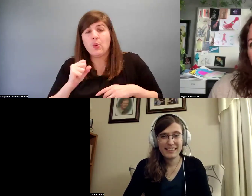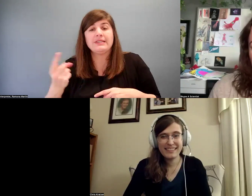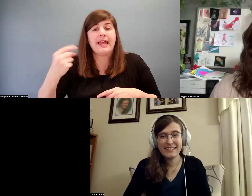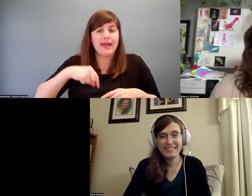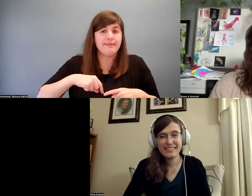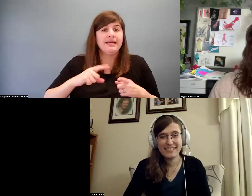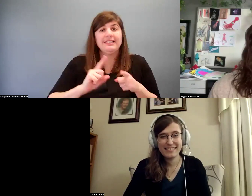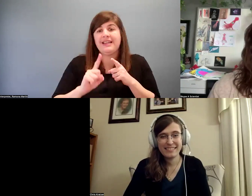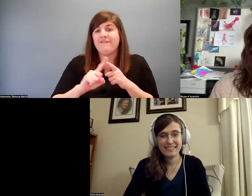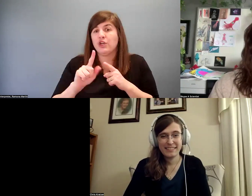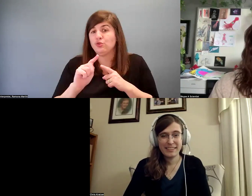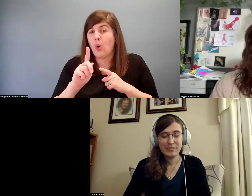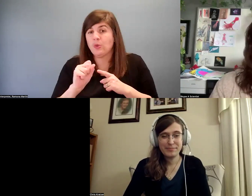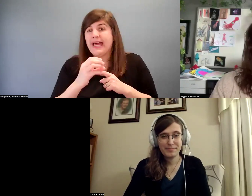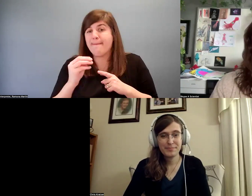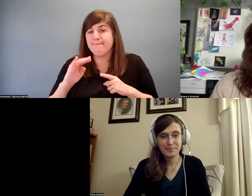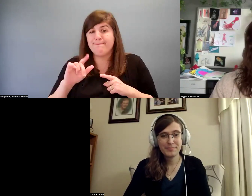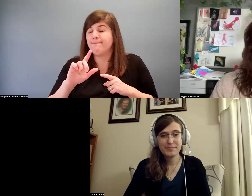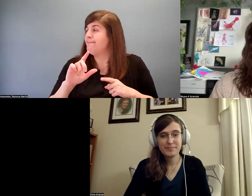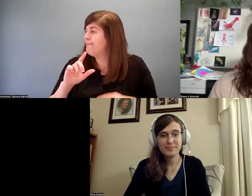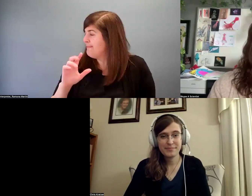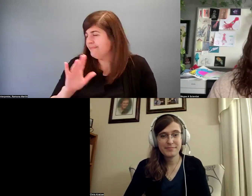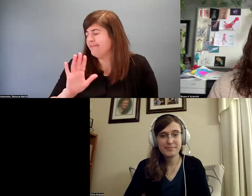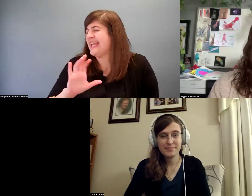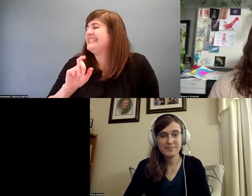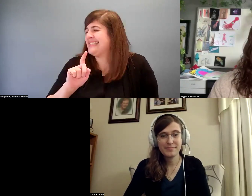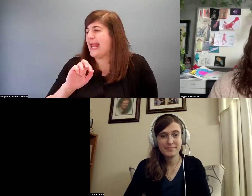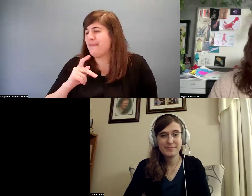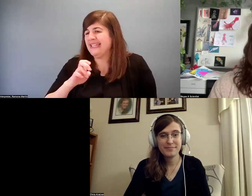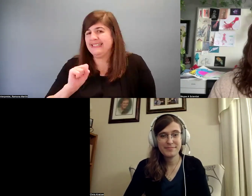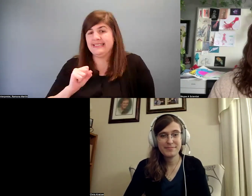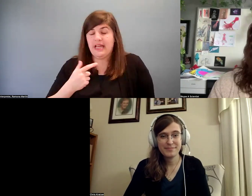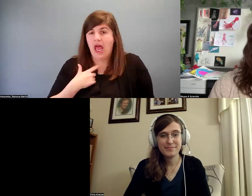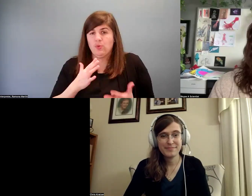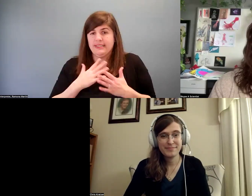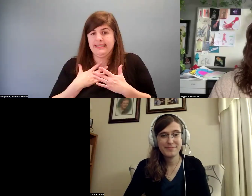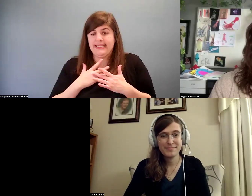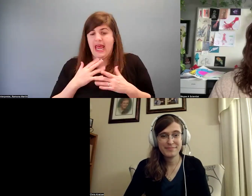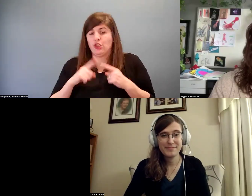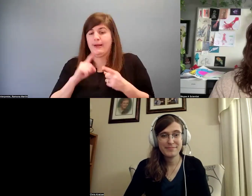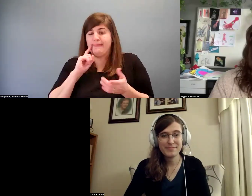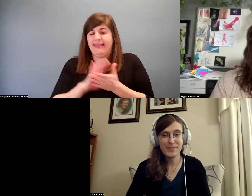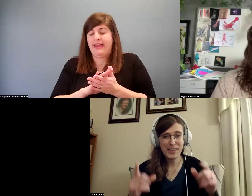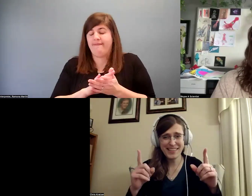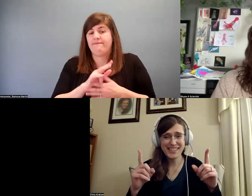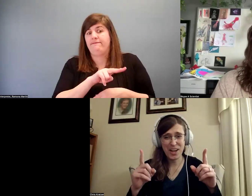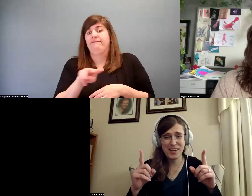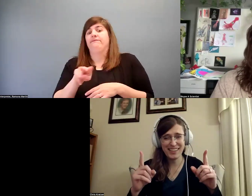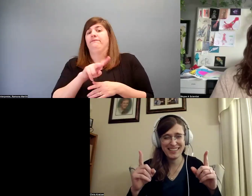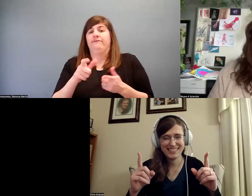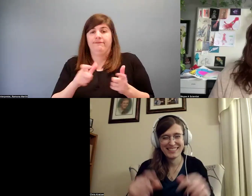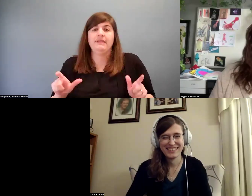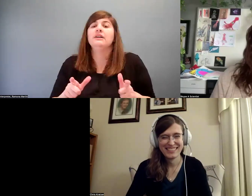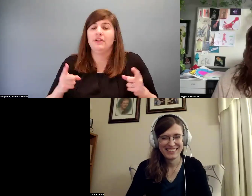cane toads came out, and the millipedes came out, or not millipedes, centipedes came out, and I could not believe how big they were. They're like this